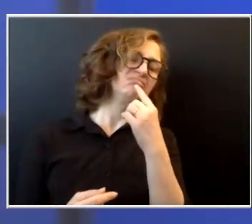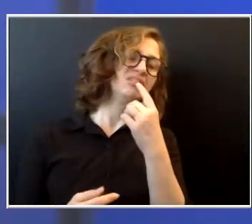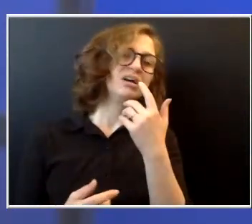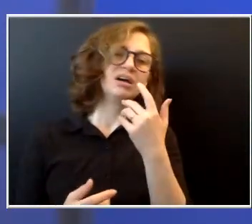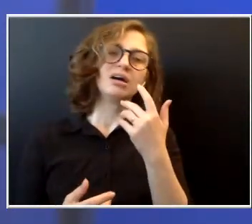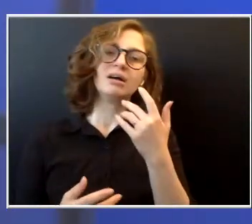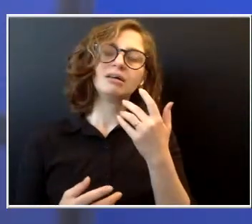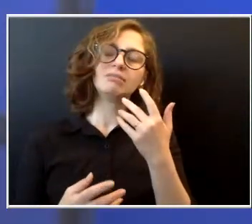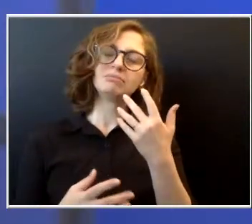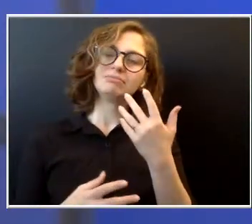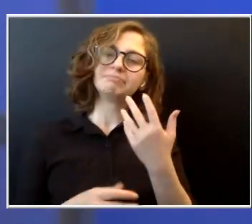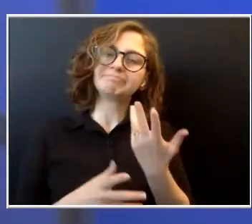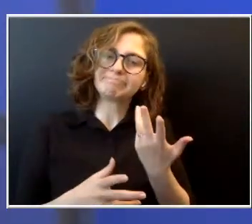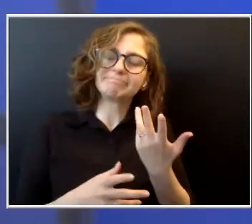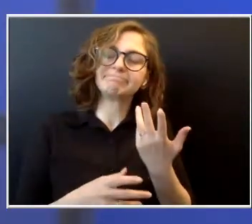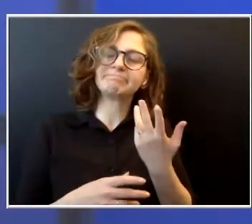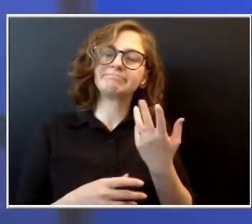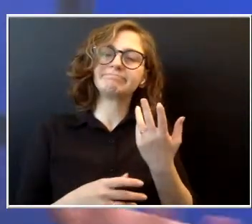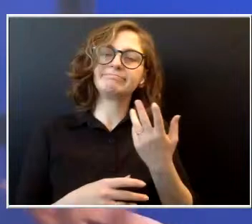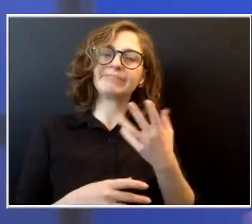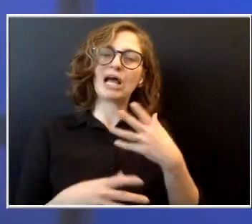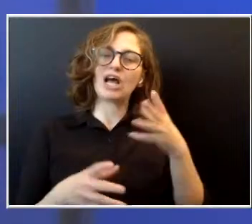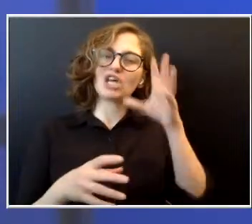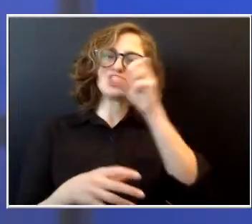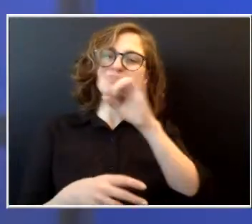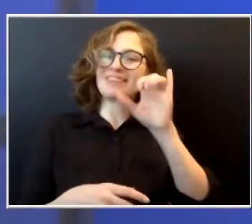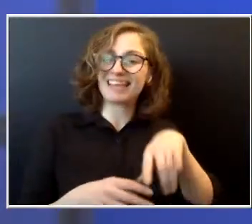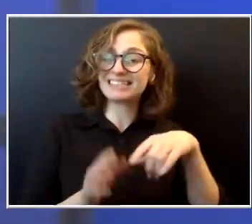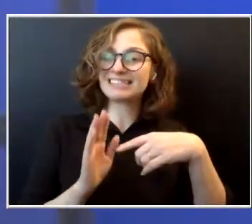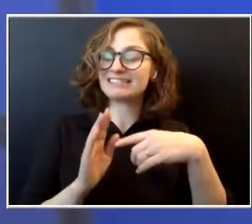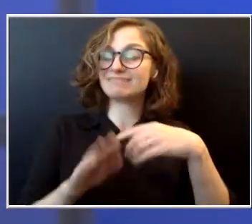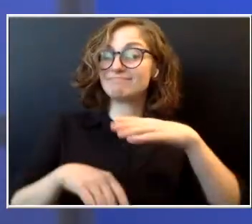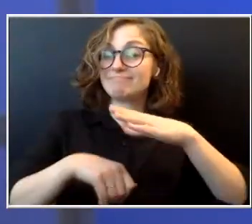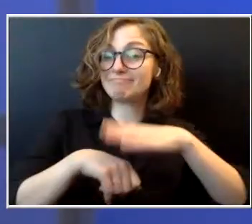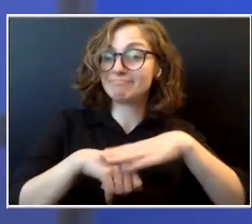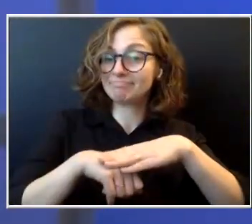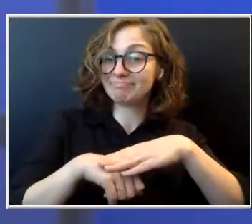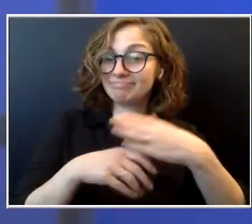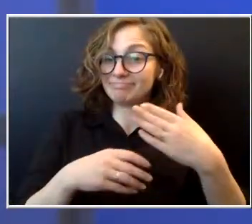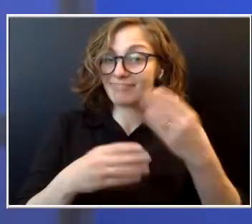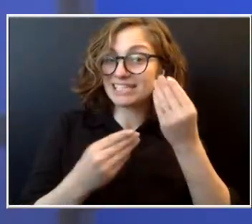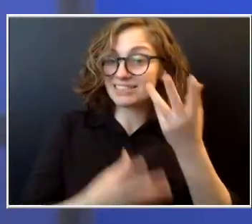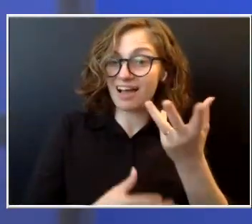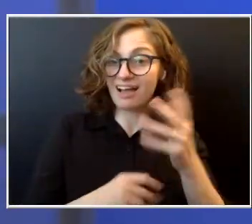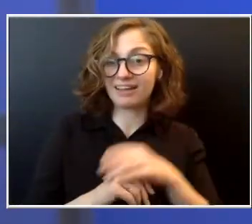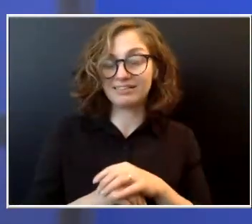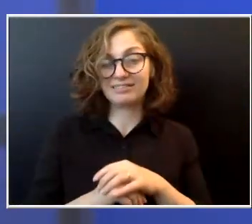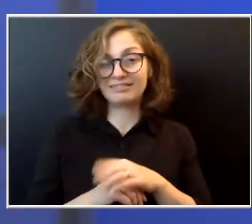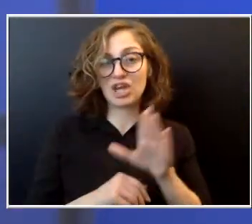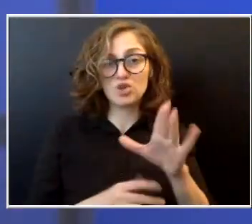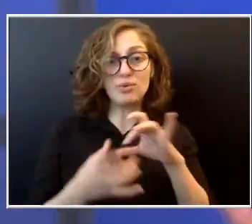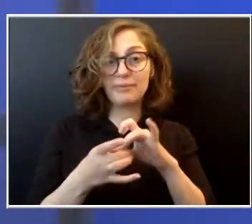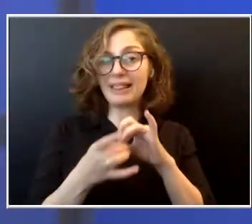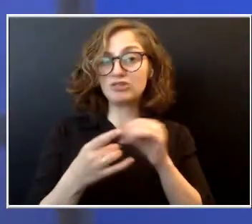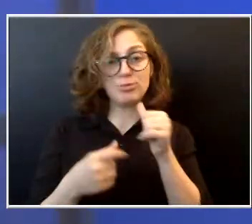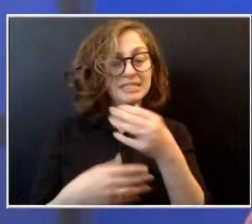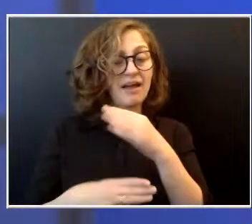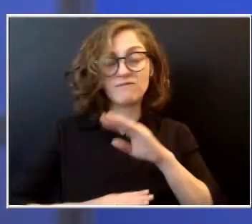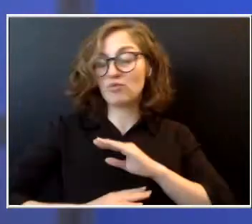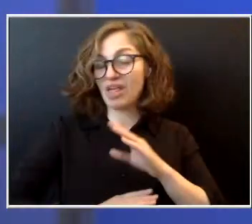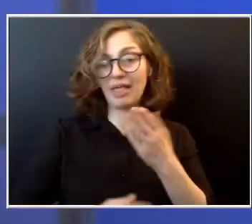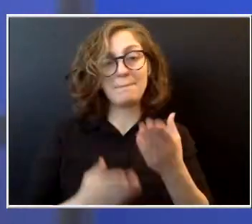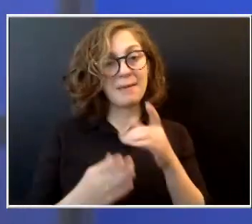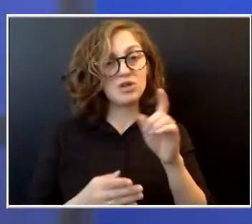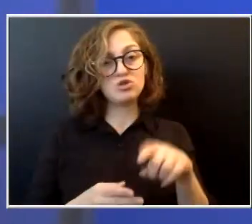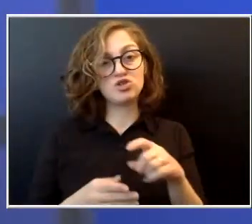care of yourself. Maybe explore another option, get out of this relationship, because, you know, to quote the great